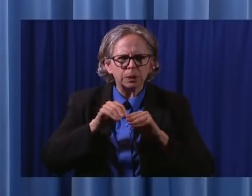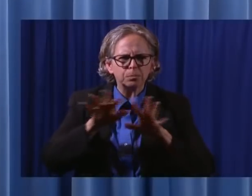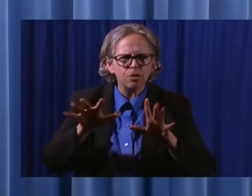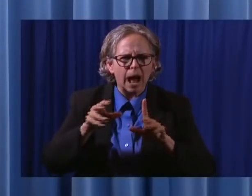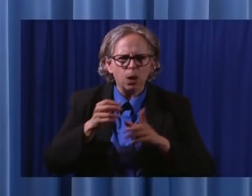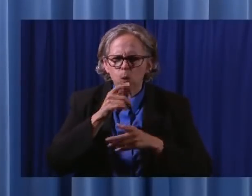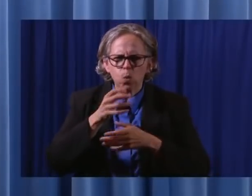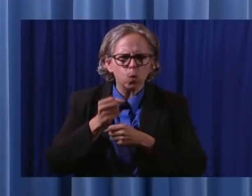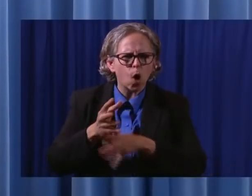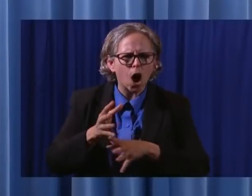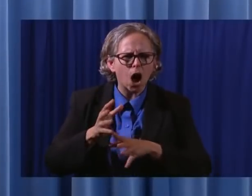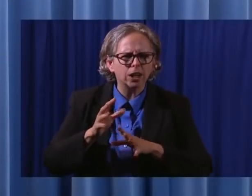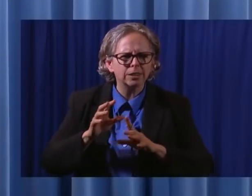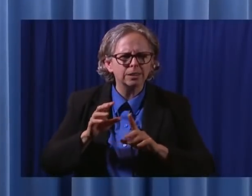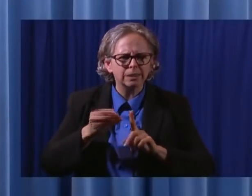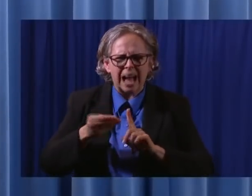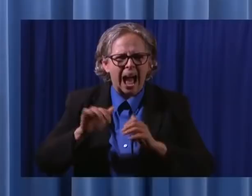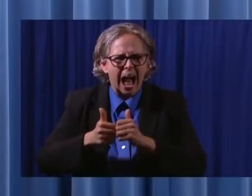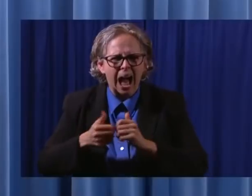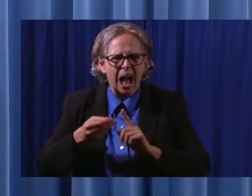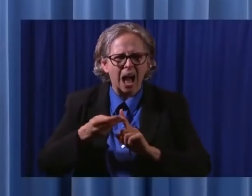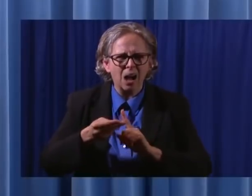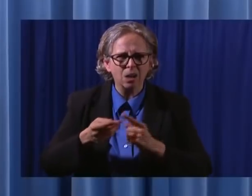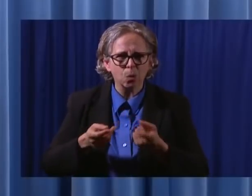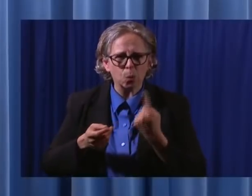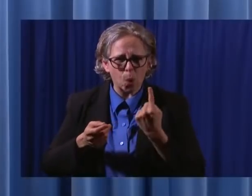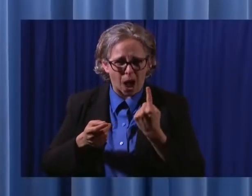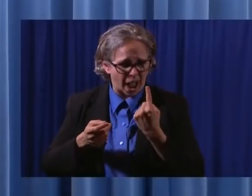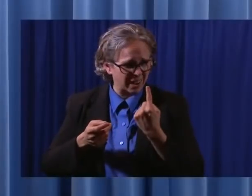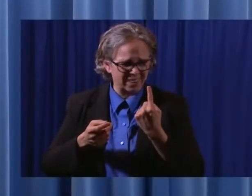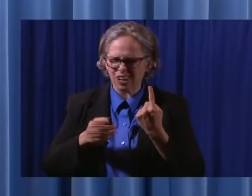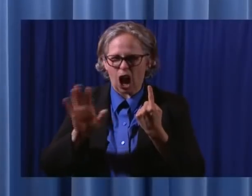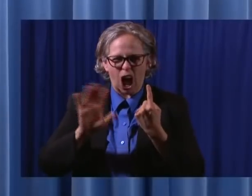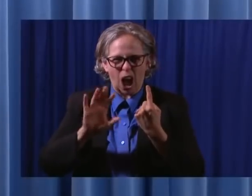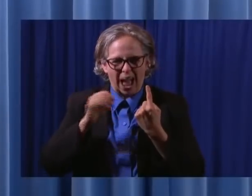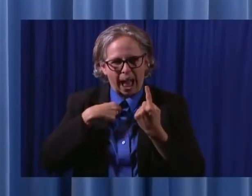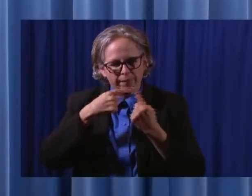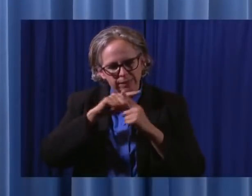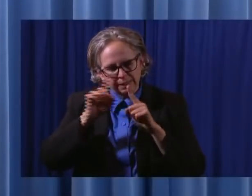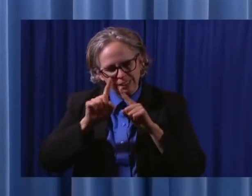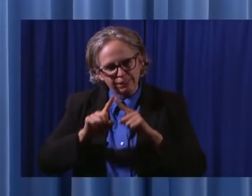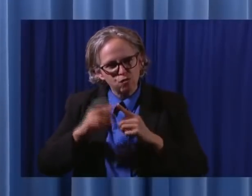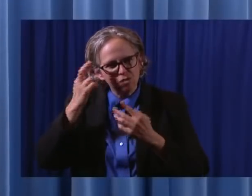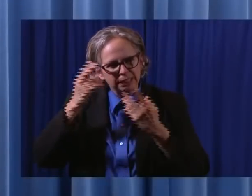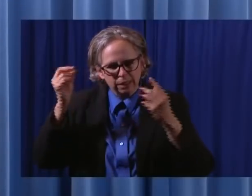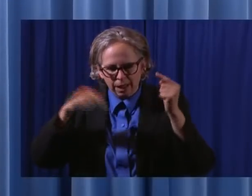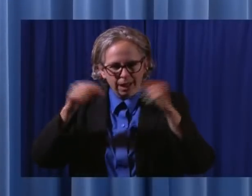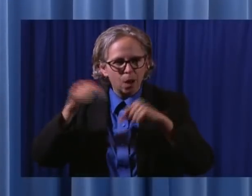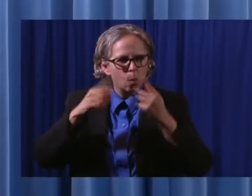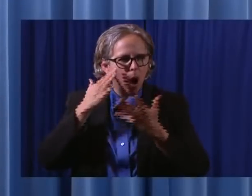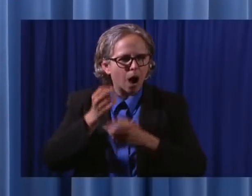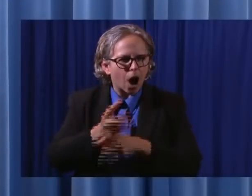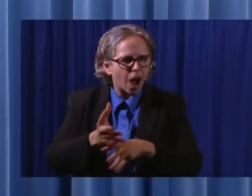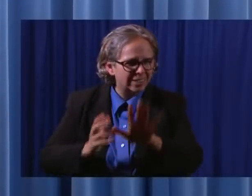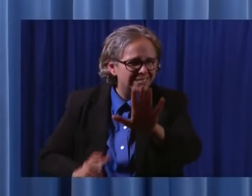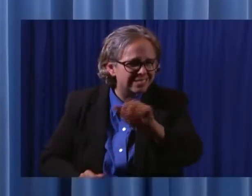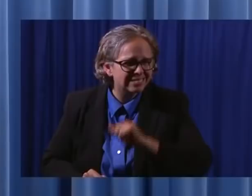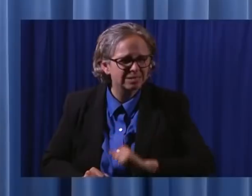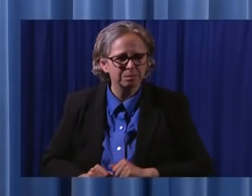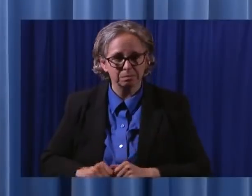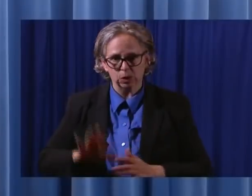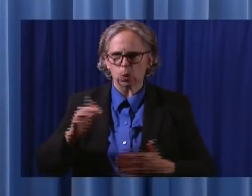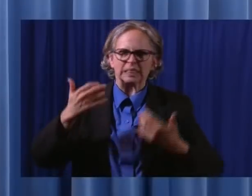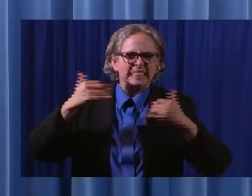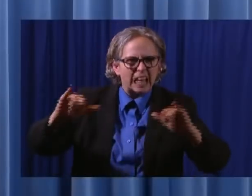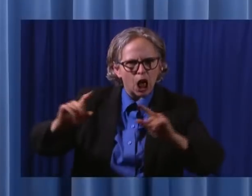is multifaceted. But having a discussion like that is very, very proper and very,